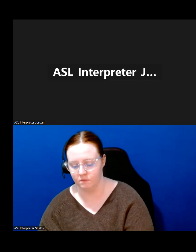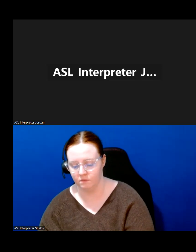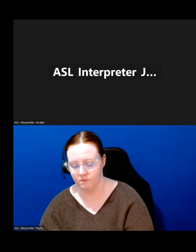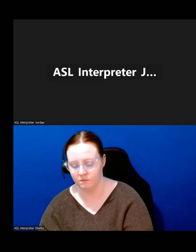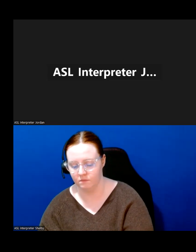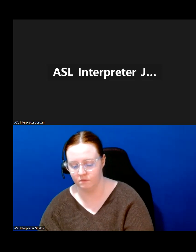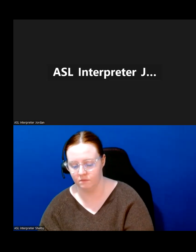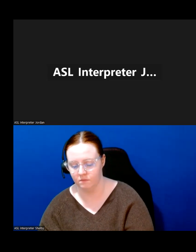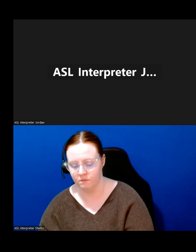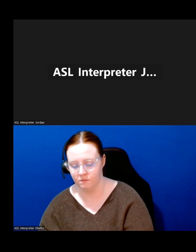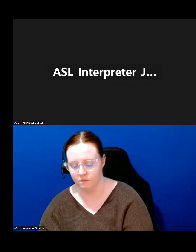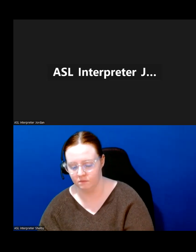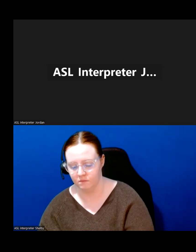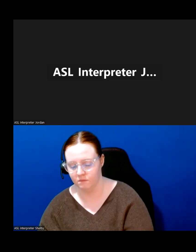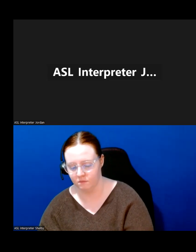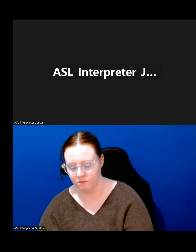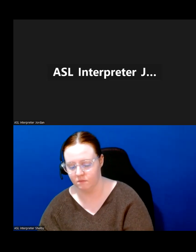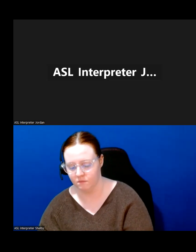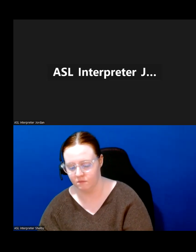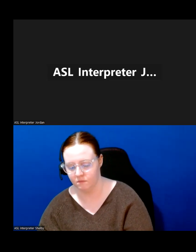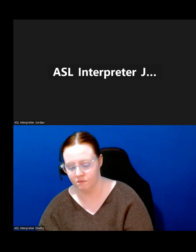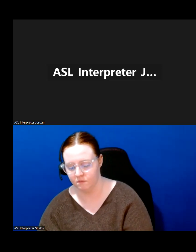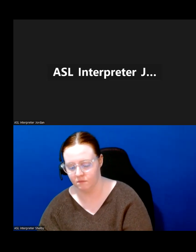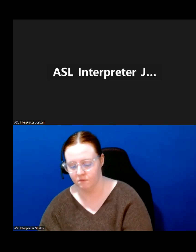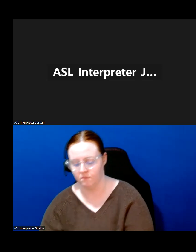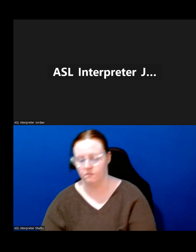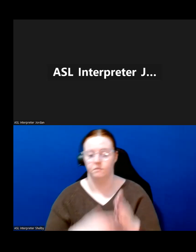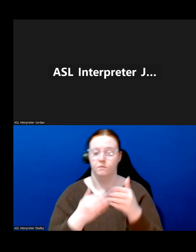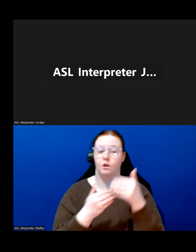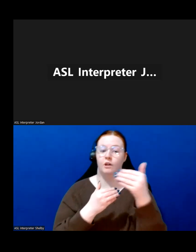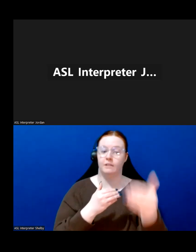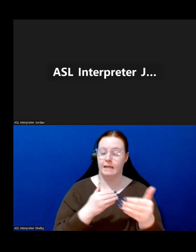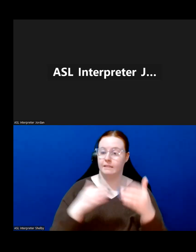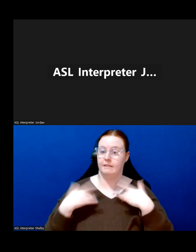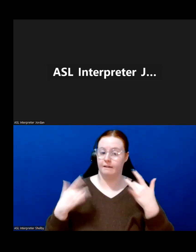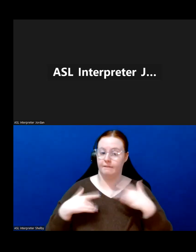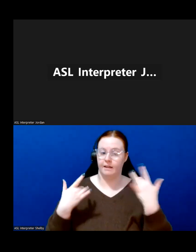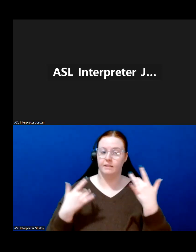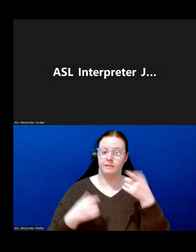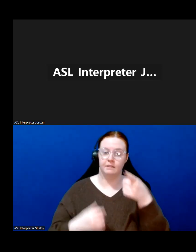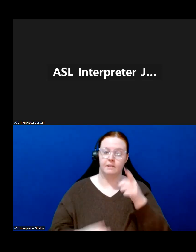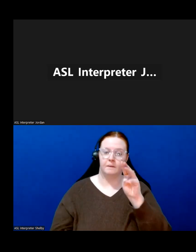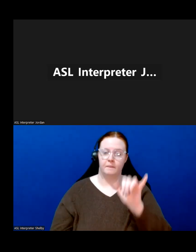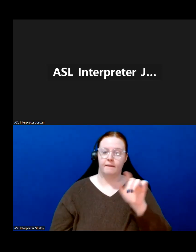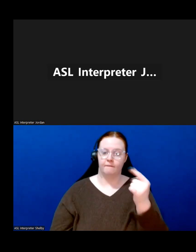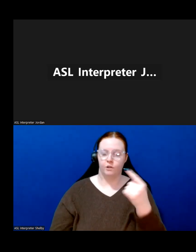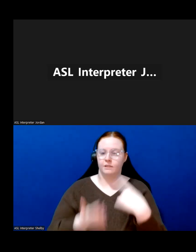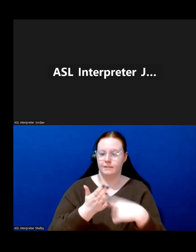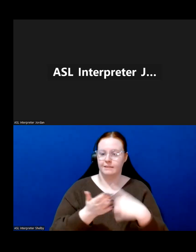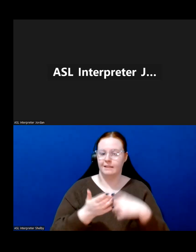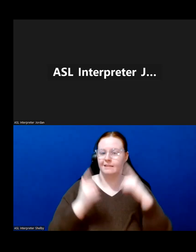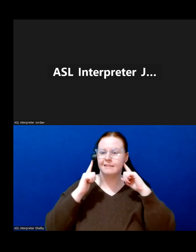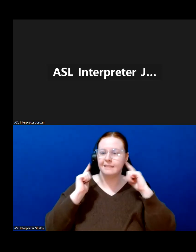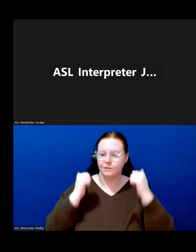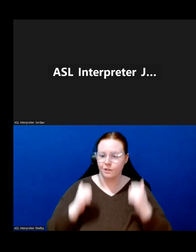session, and it's Let's Talk About Hearing Loss, the Ear and Beyond. And then after that, on June the